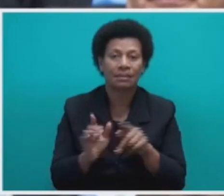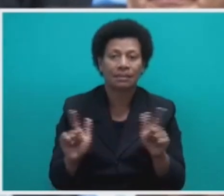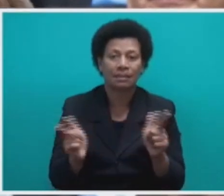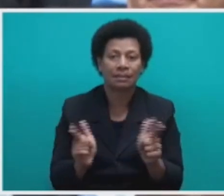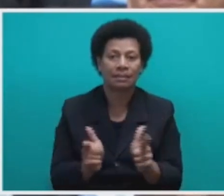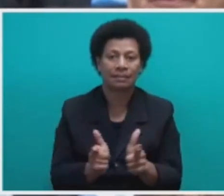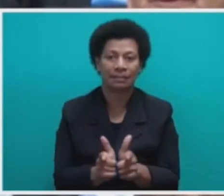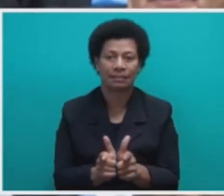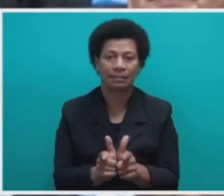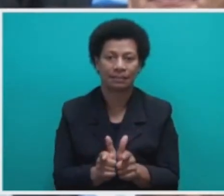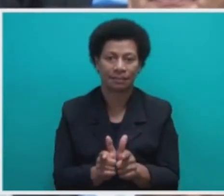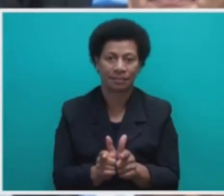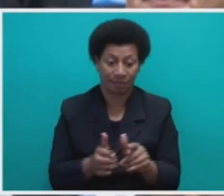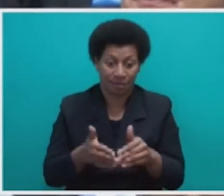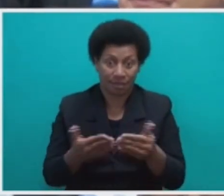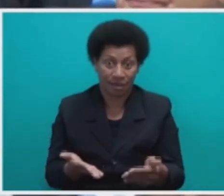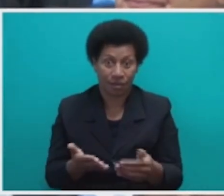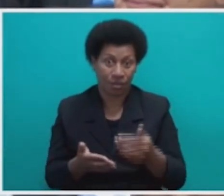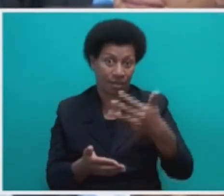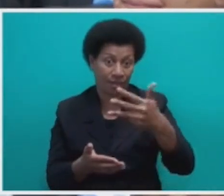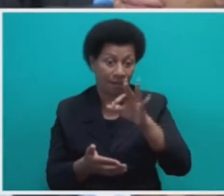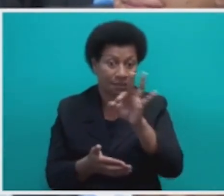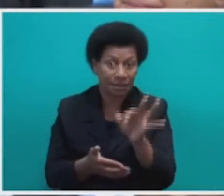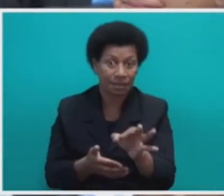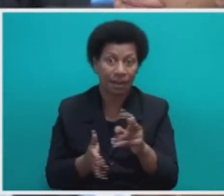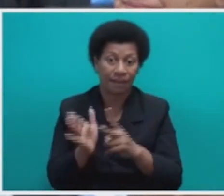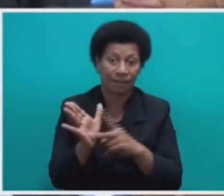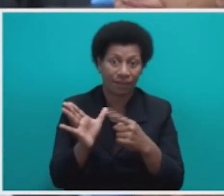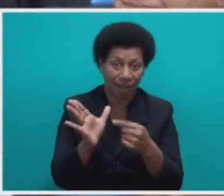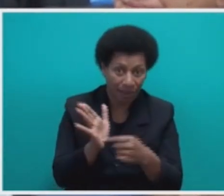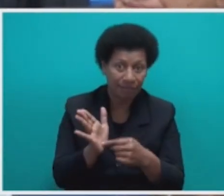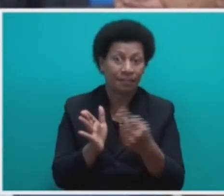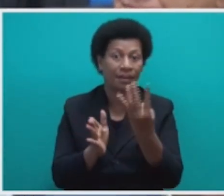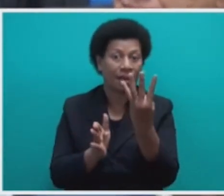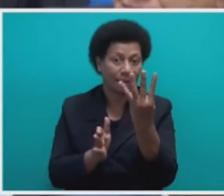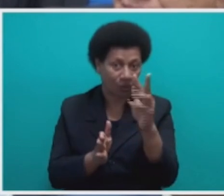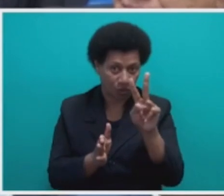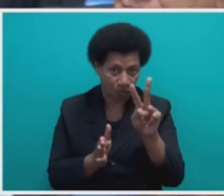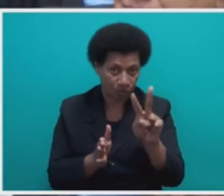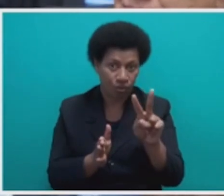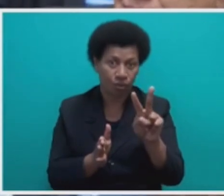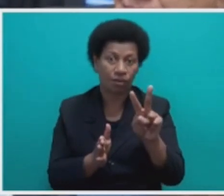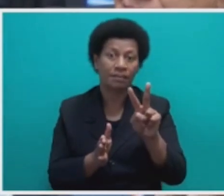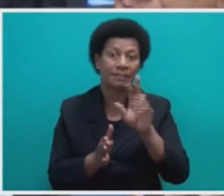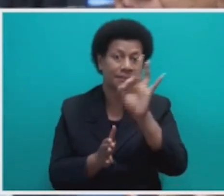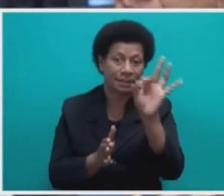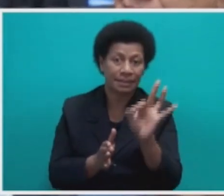because even with the 9% VAT, even with the 42%